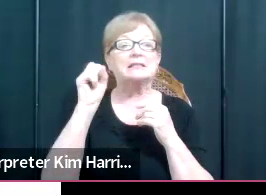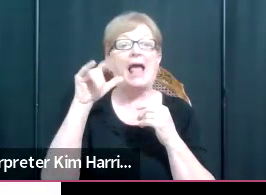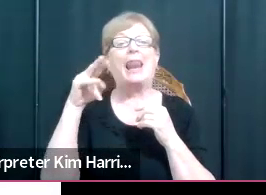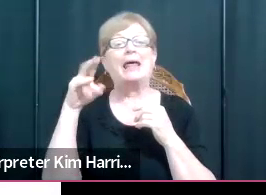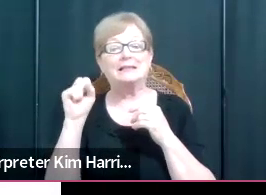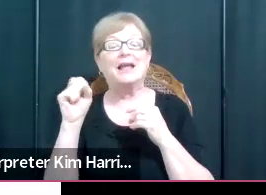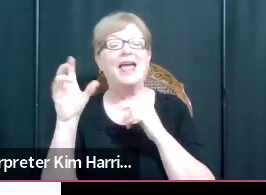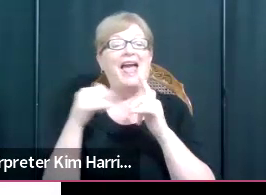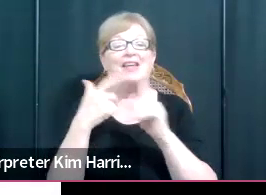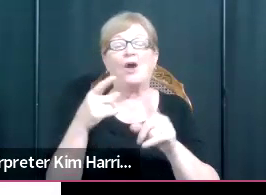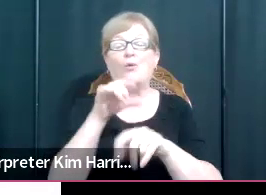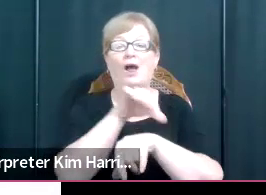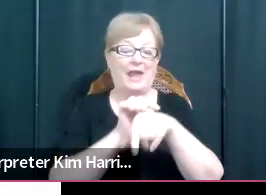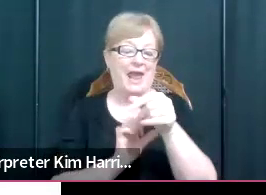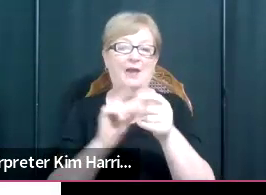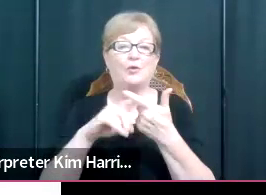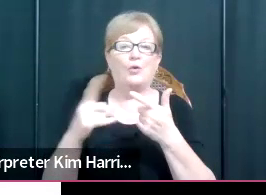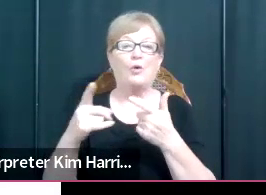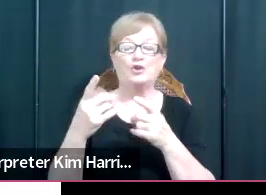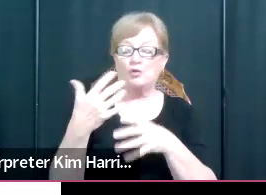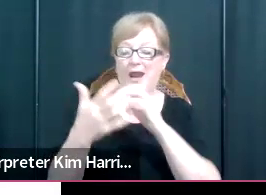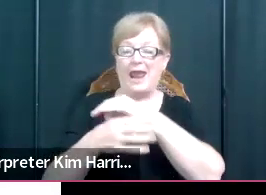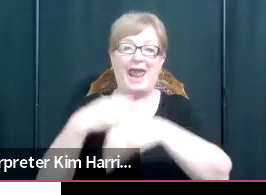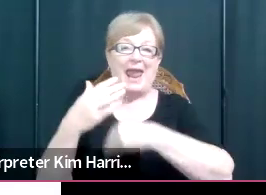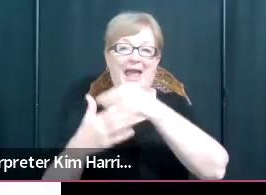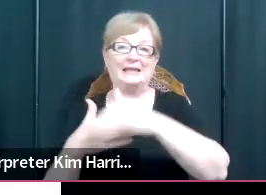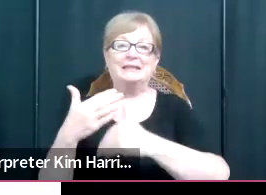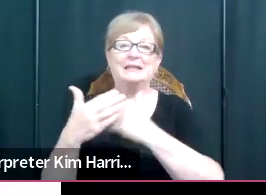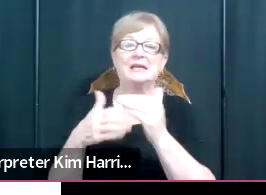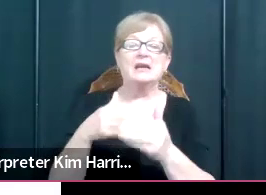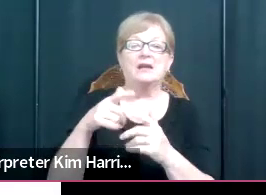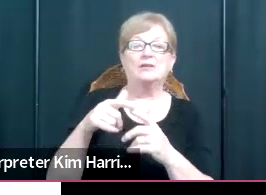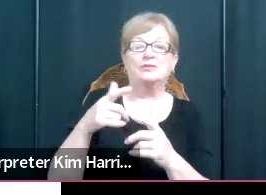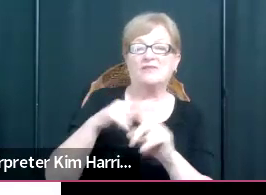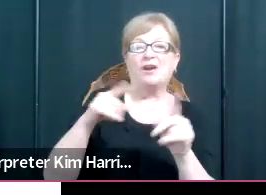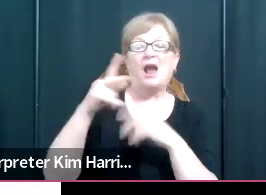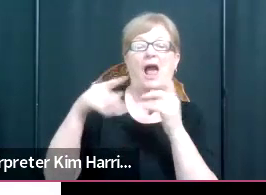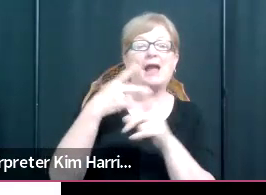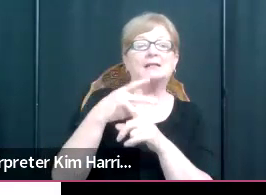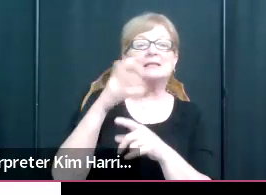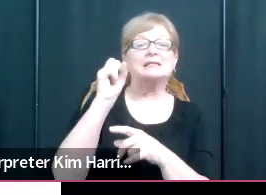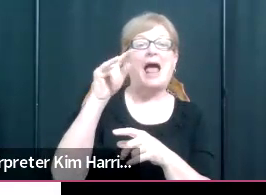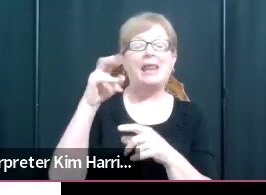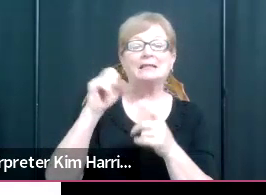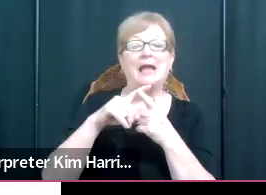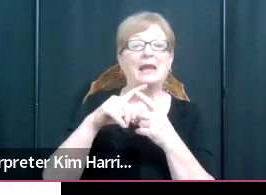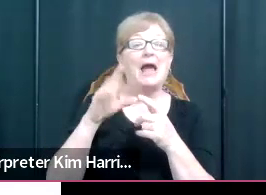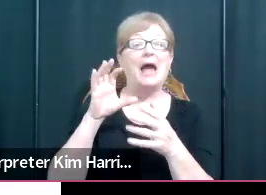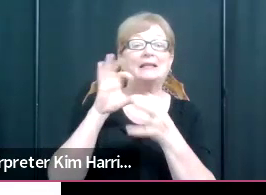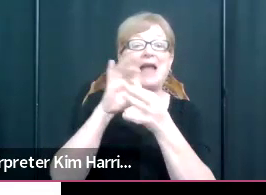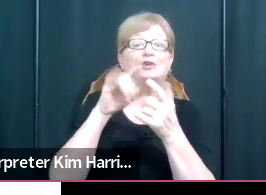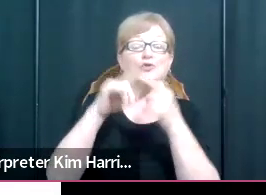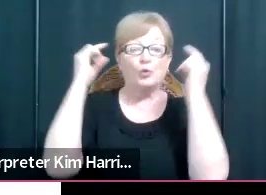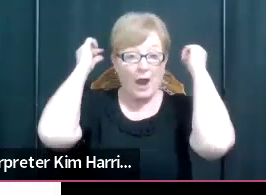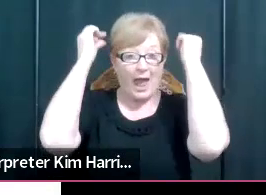hand or your wrist with different types of attachments. We have styluses that can attach to your head. We also have a